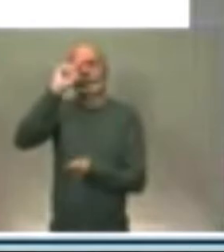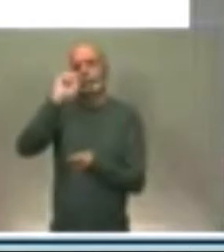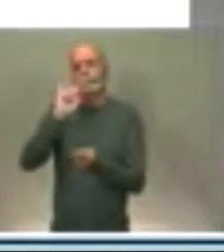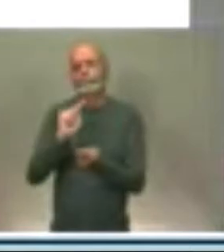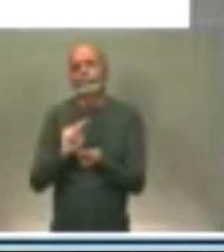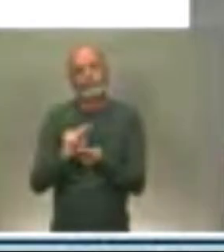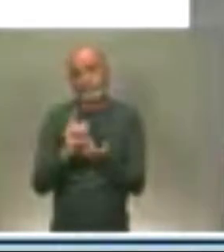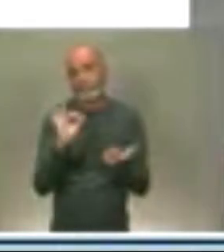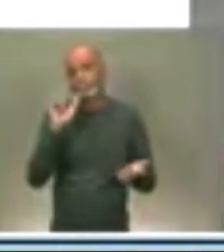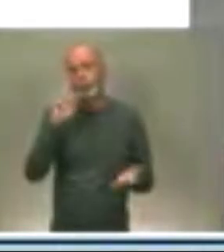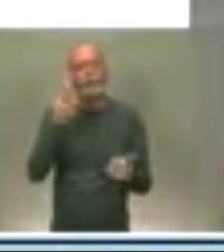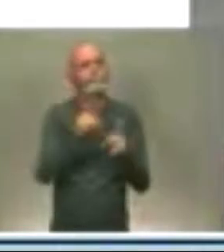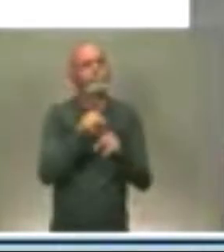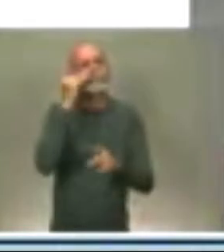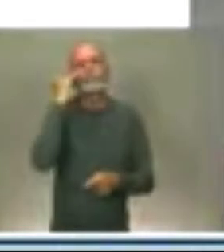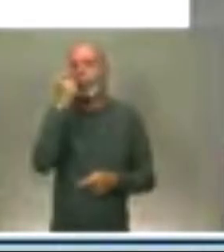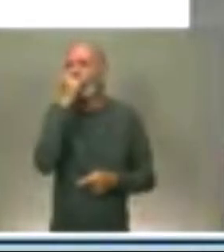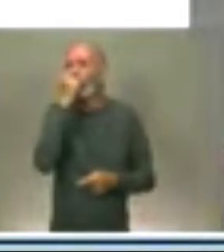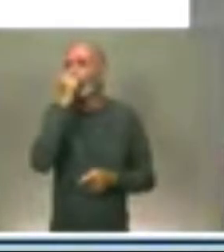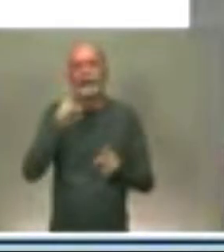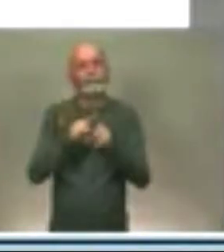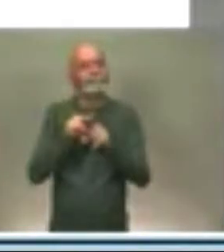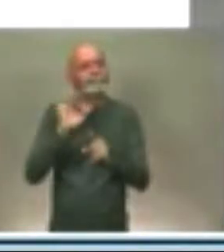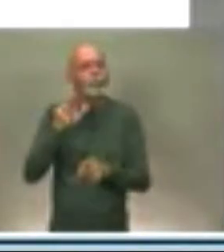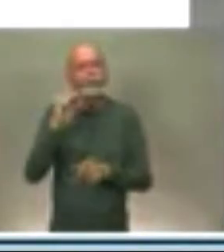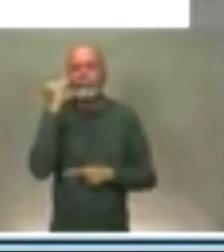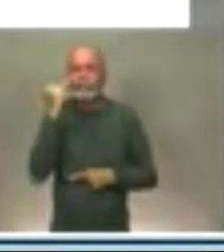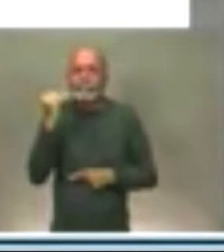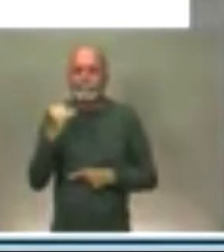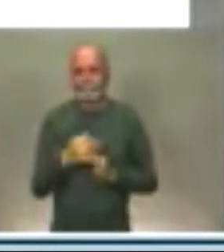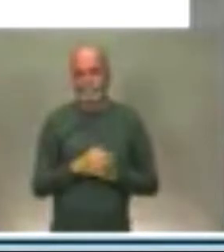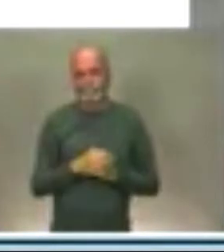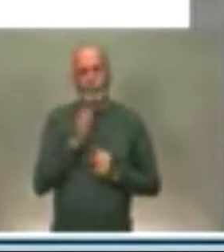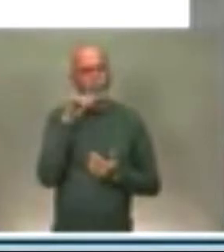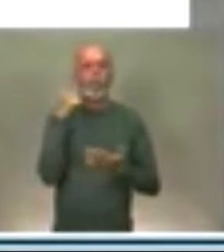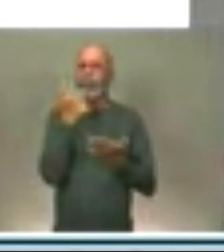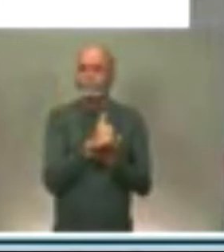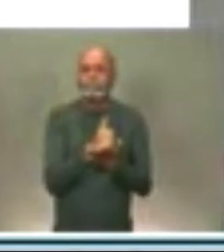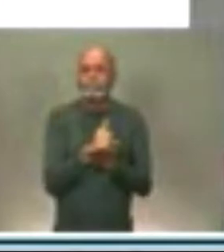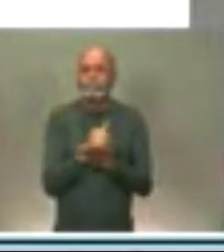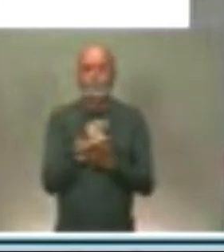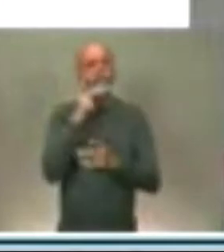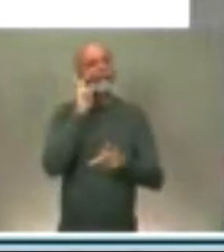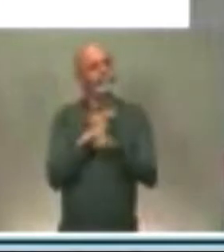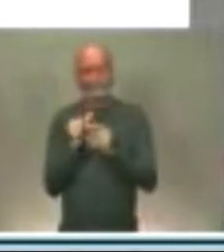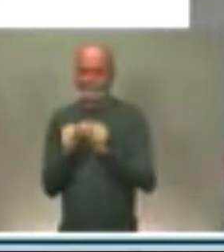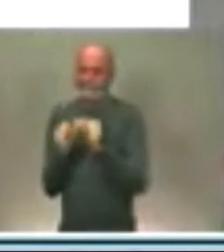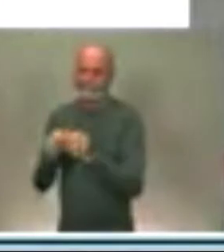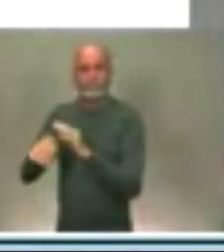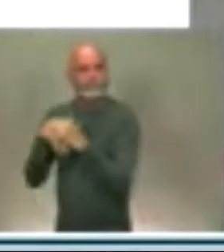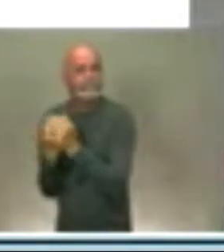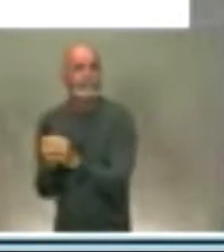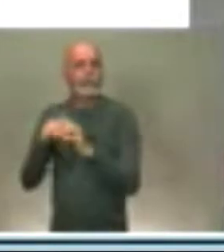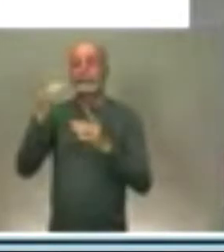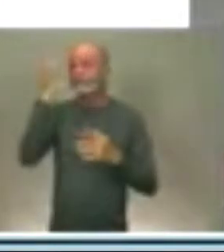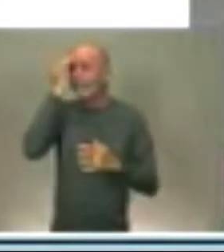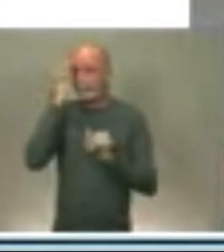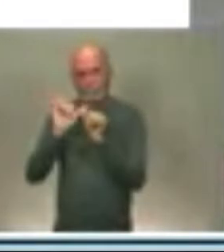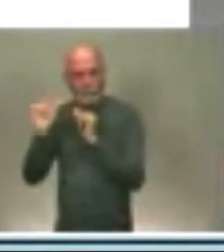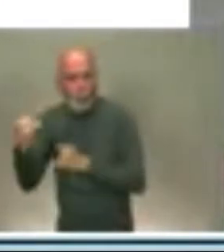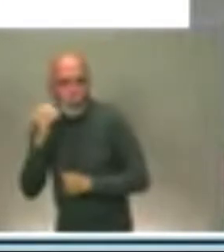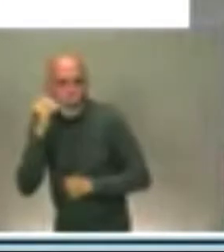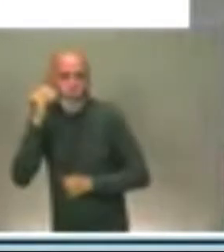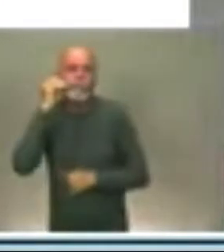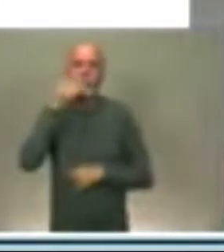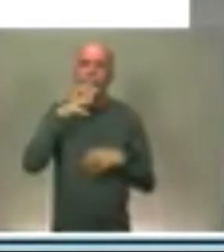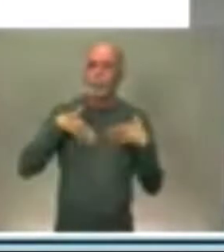organisms that cause other respiratory and other gastrointestinal illnesses. So staying home when you're sick, washing your